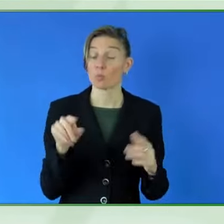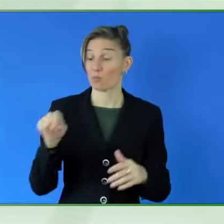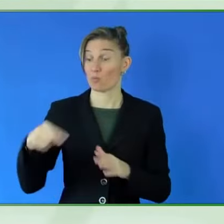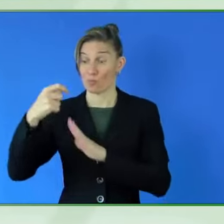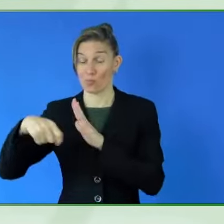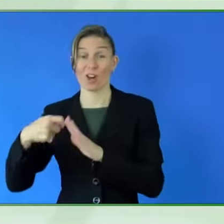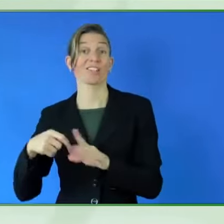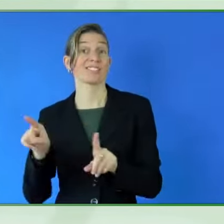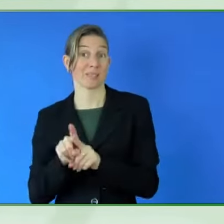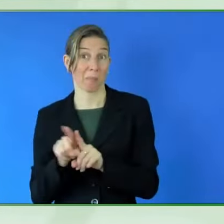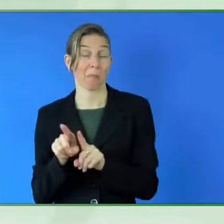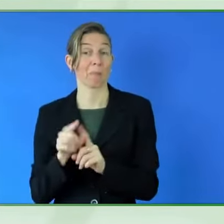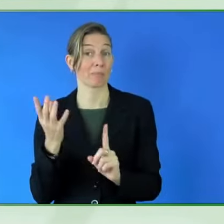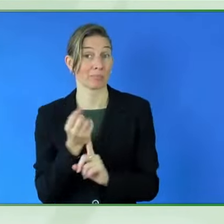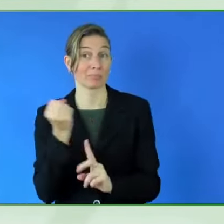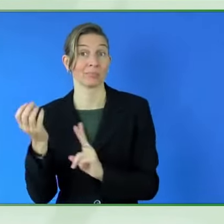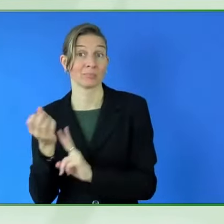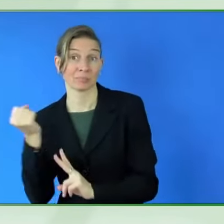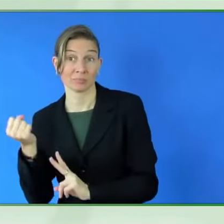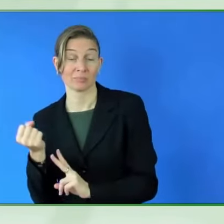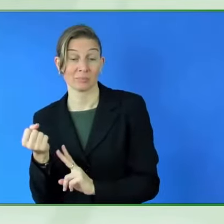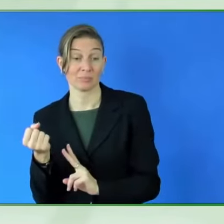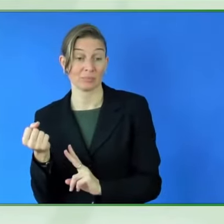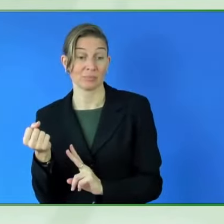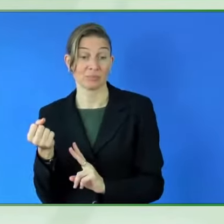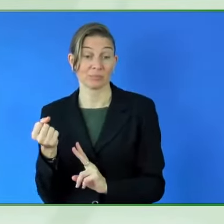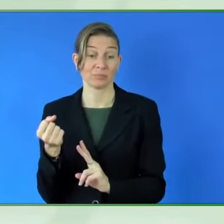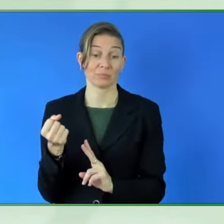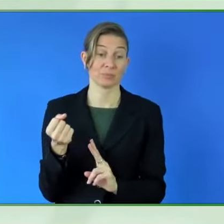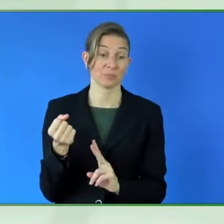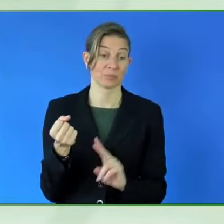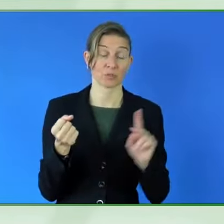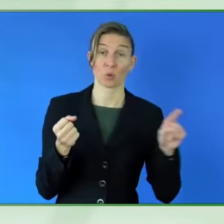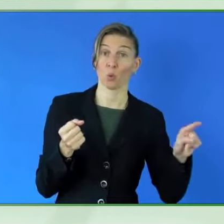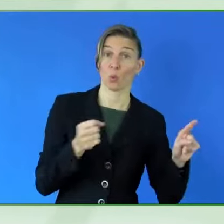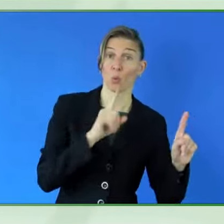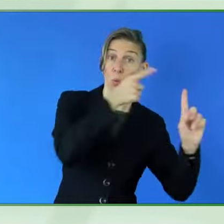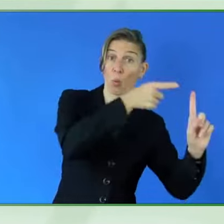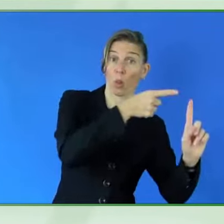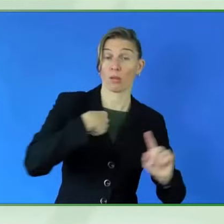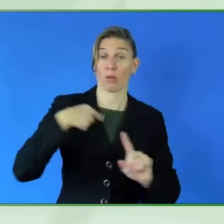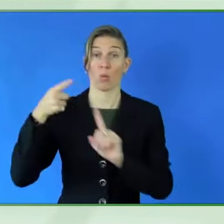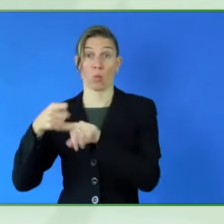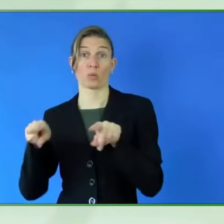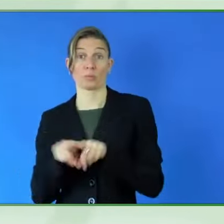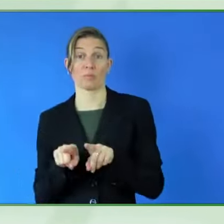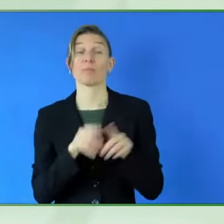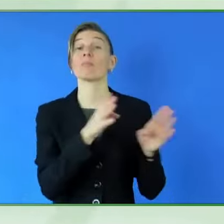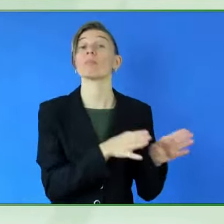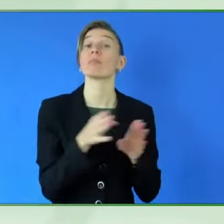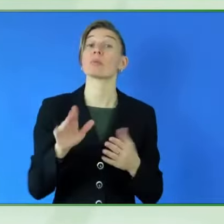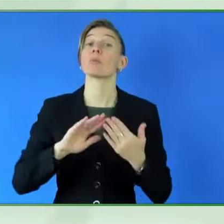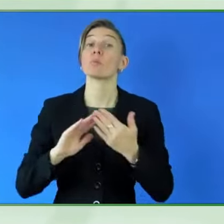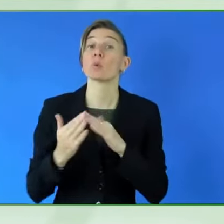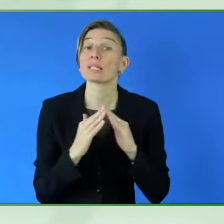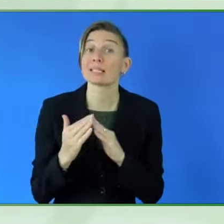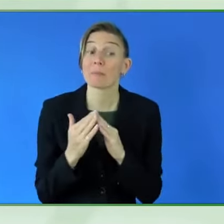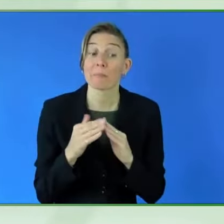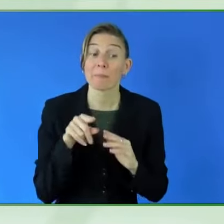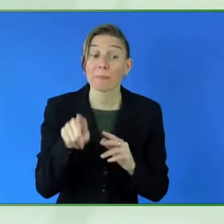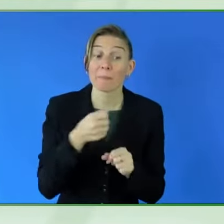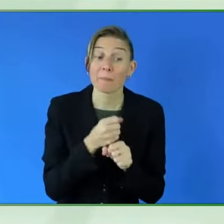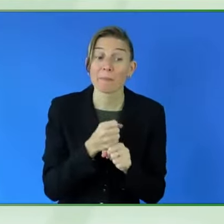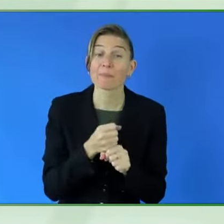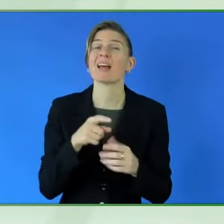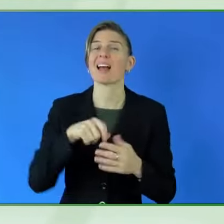their study program. In the same way, for example, for the municipality, everyone is working on the SDGs achievement,